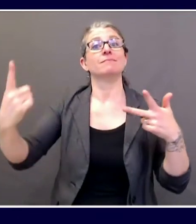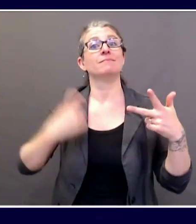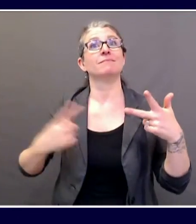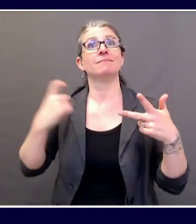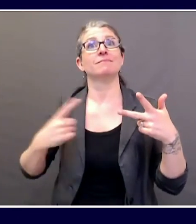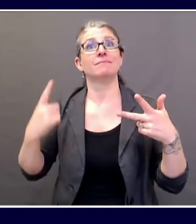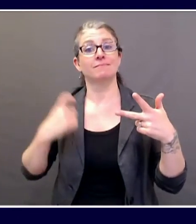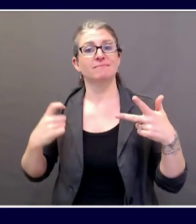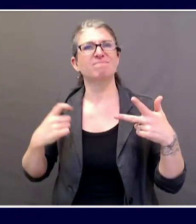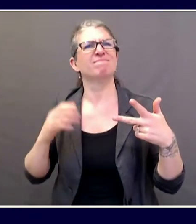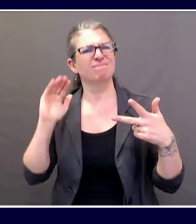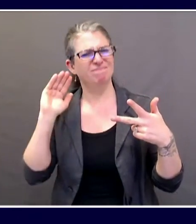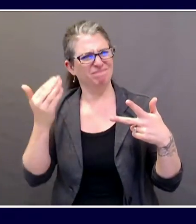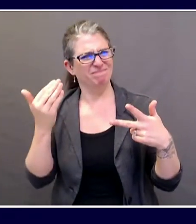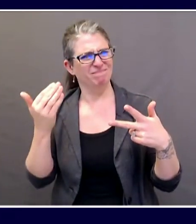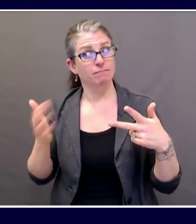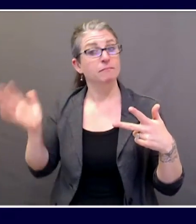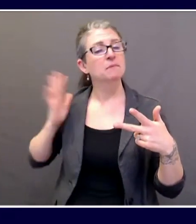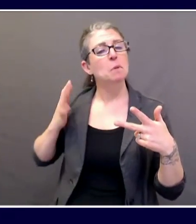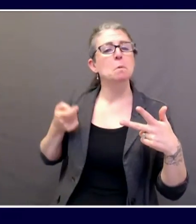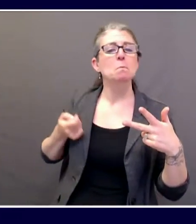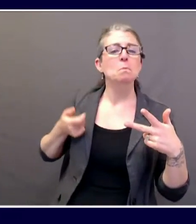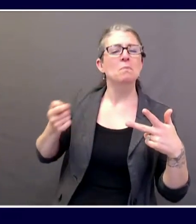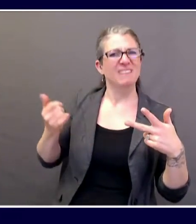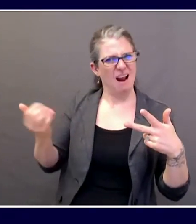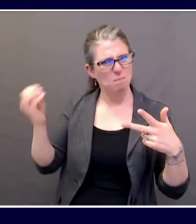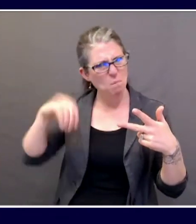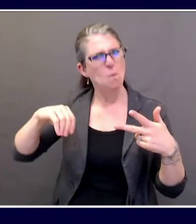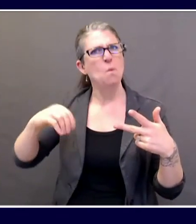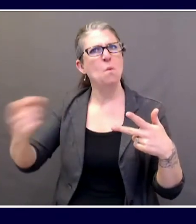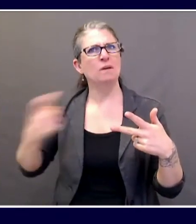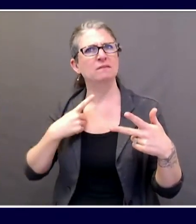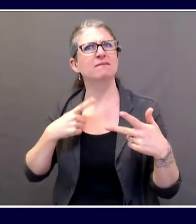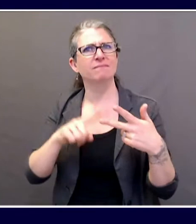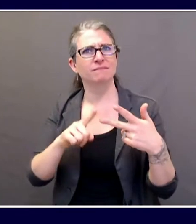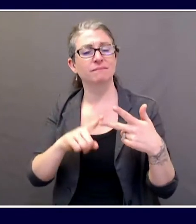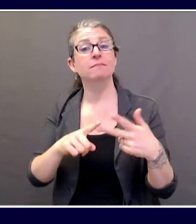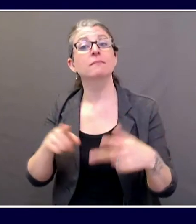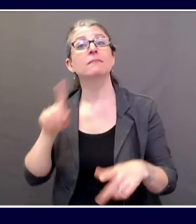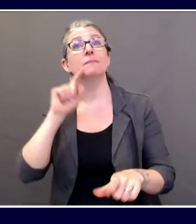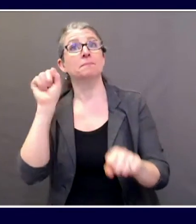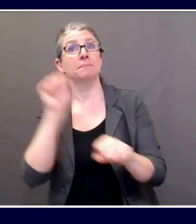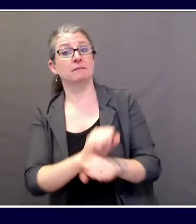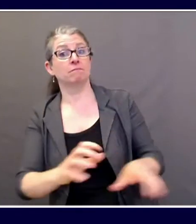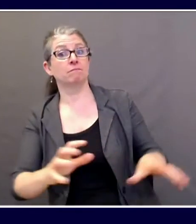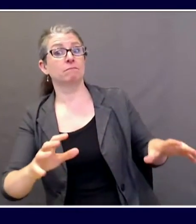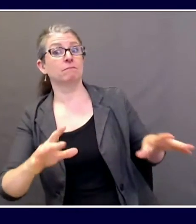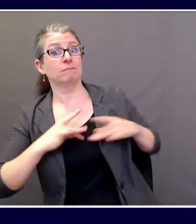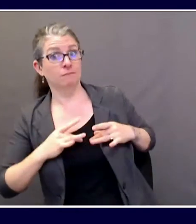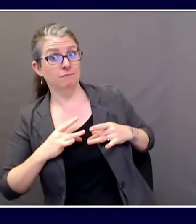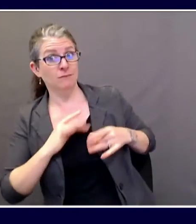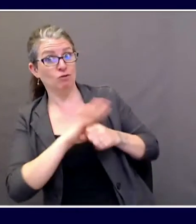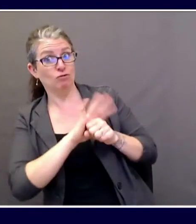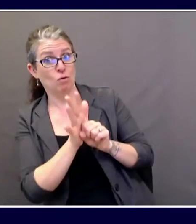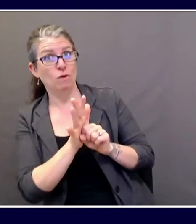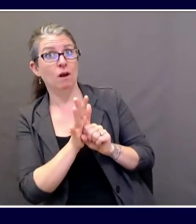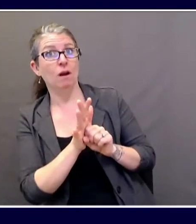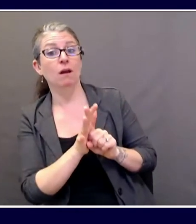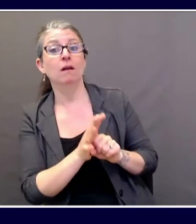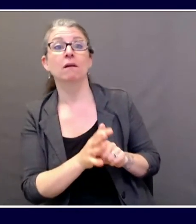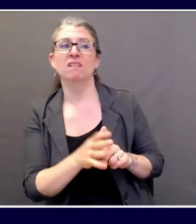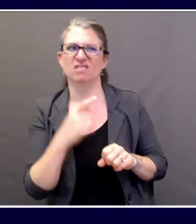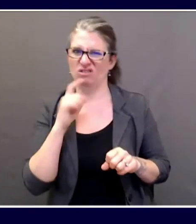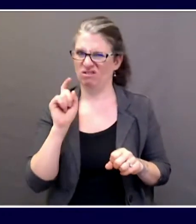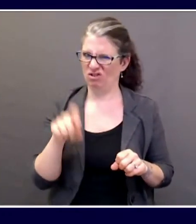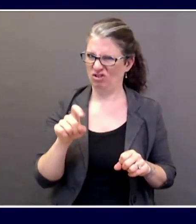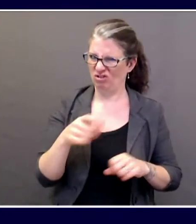already had COVID-19 and have recovered? And the answer is yes. You should still get a vaccine, whether